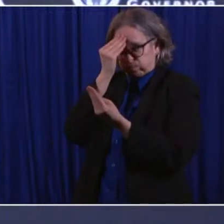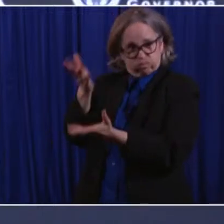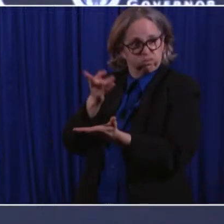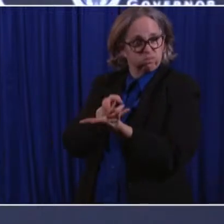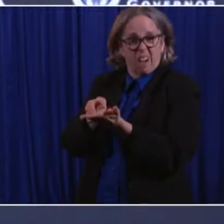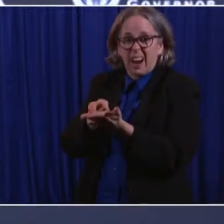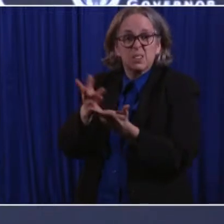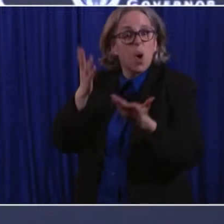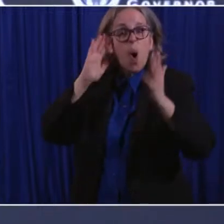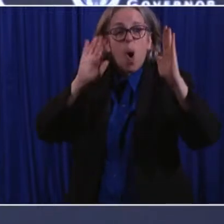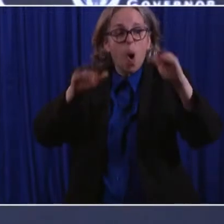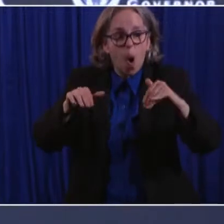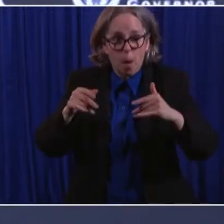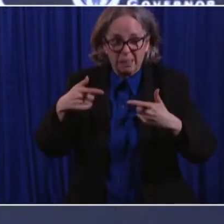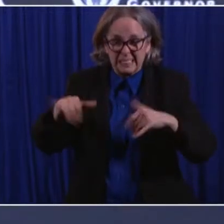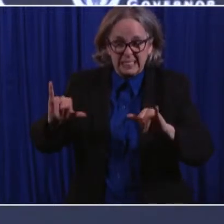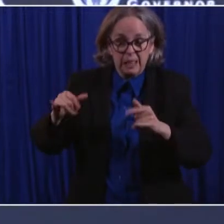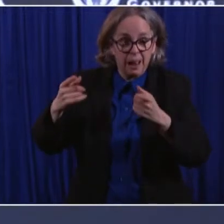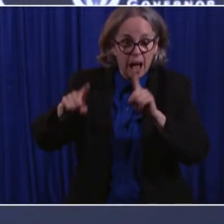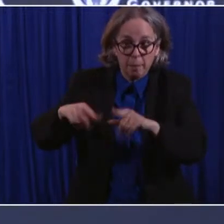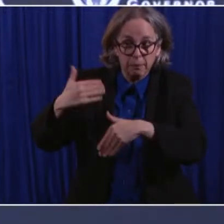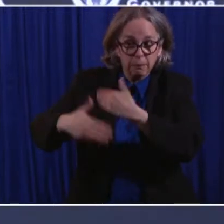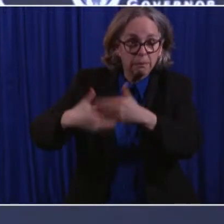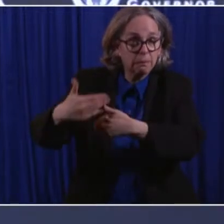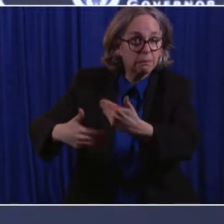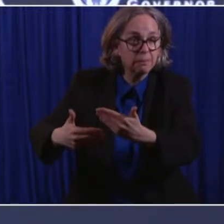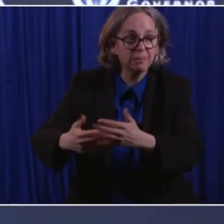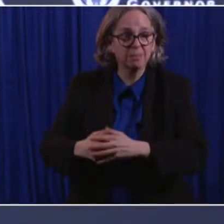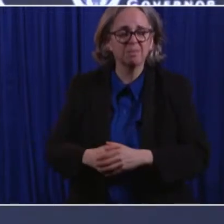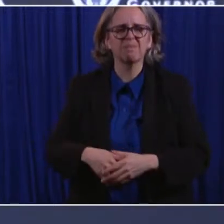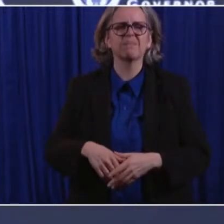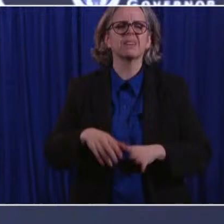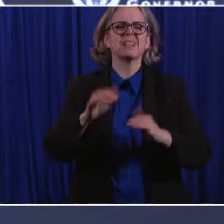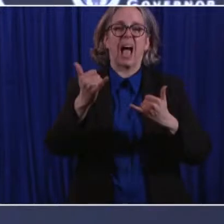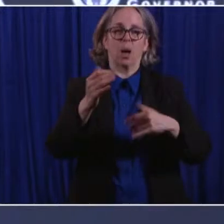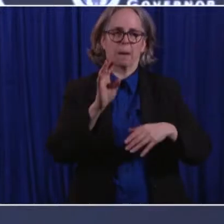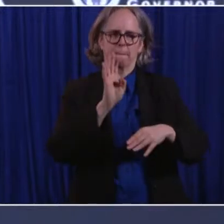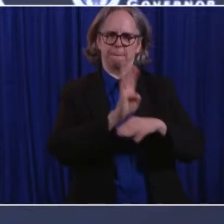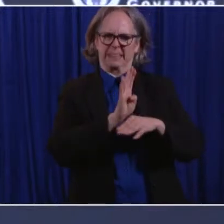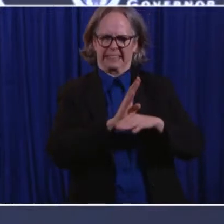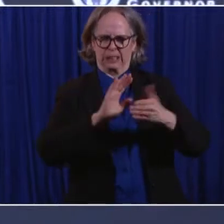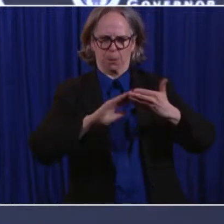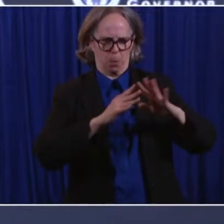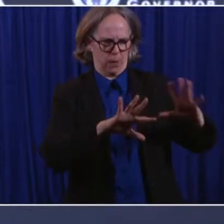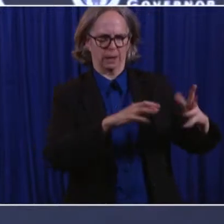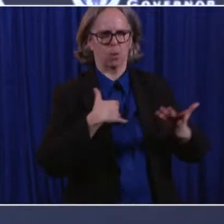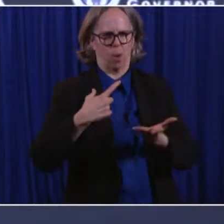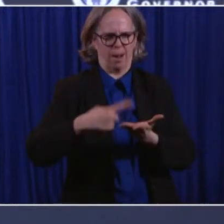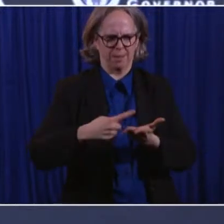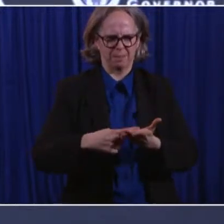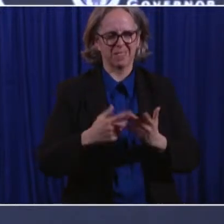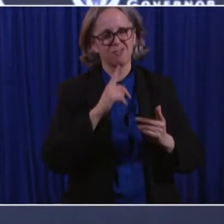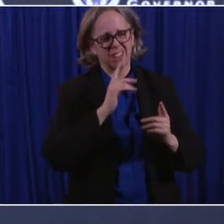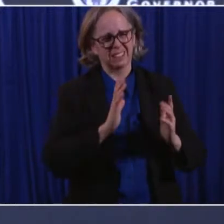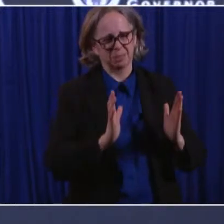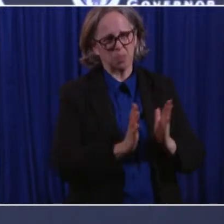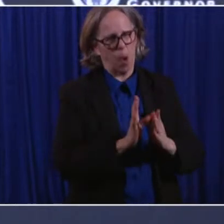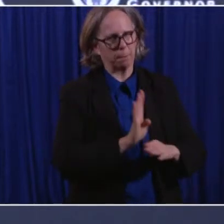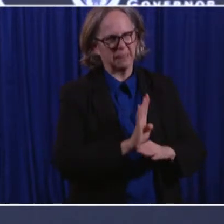As far as the business community, or as far as small businesses, as far as